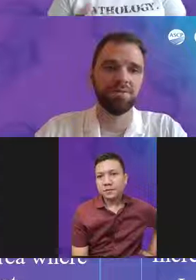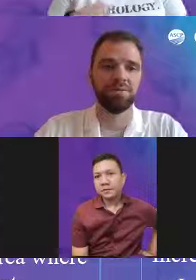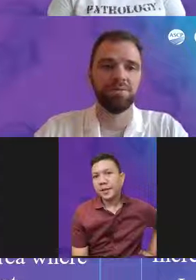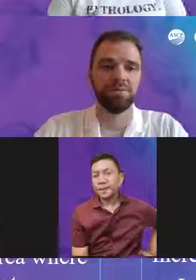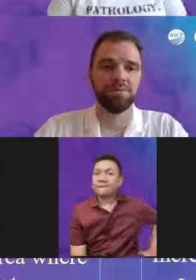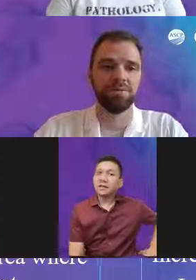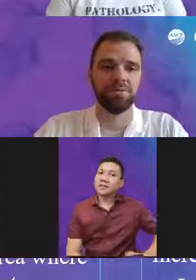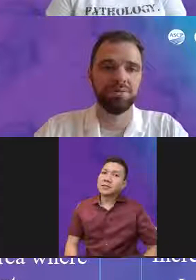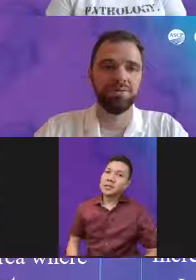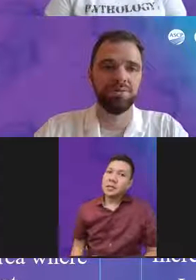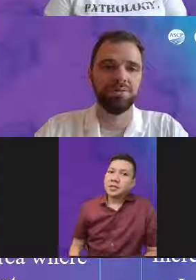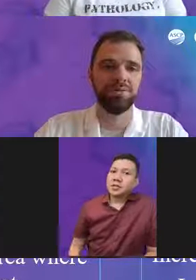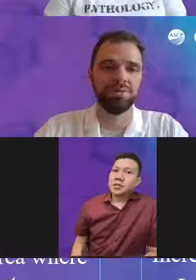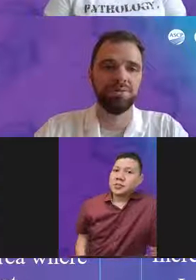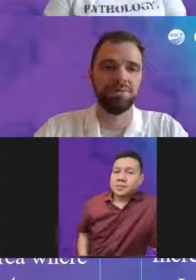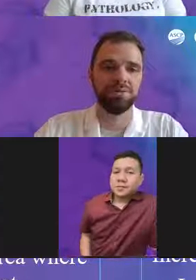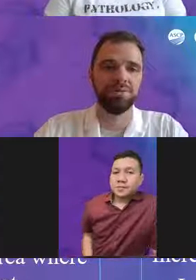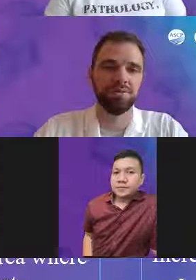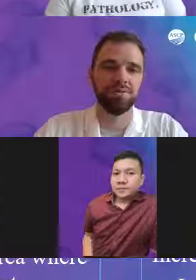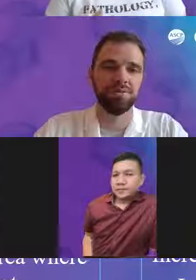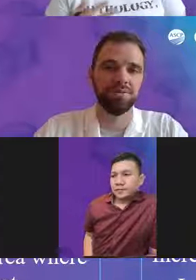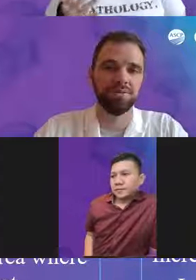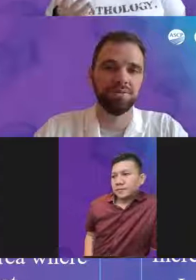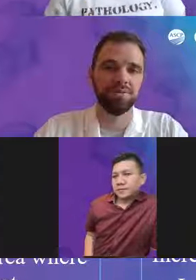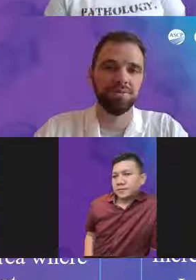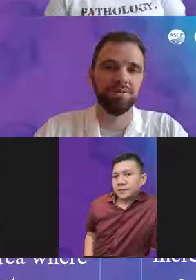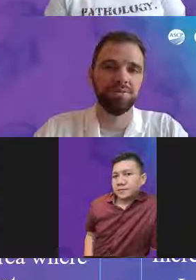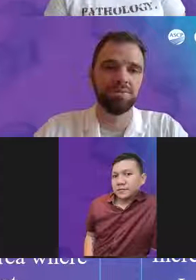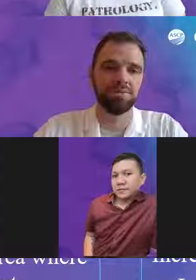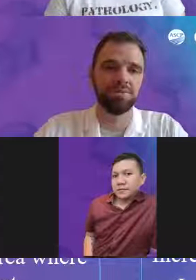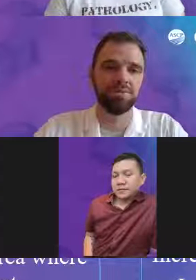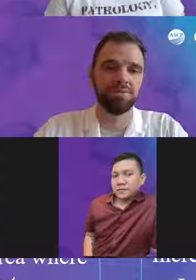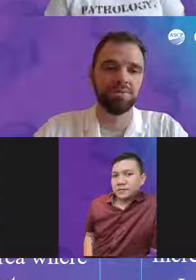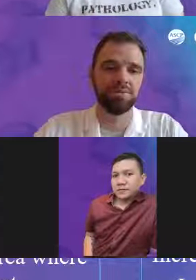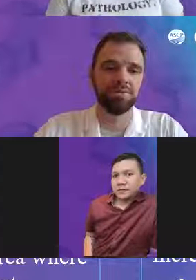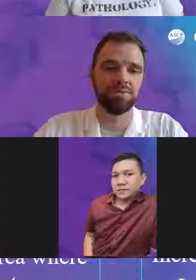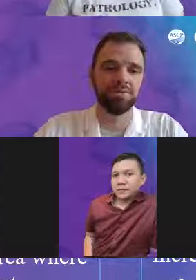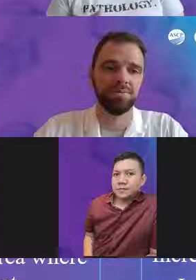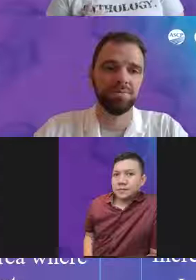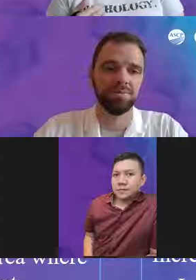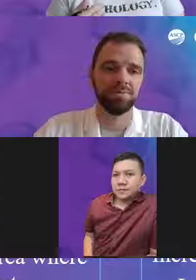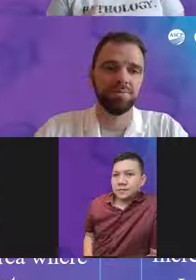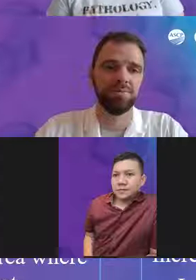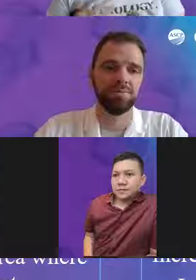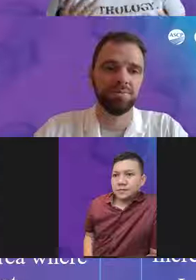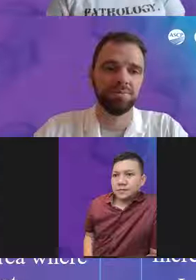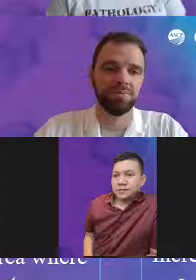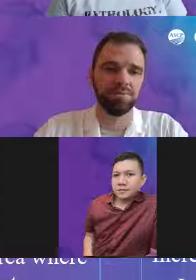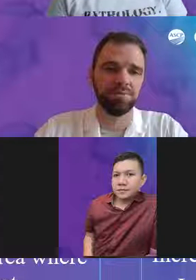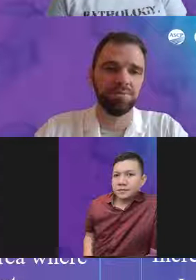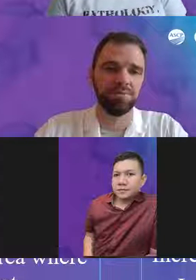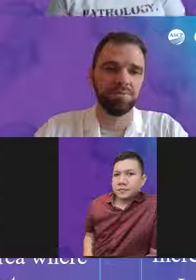to effectively treat the patient. So if you are seeing that the patient is having trouble with